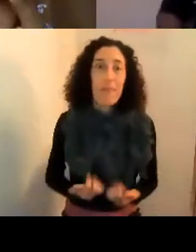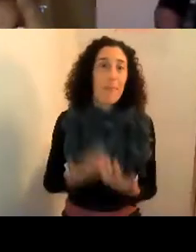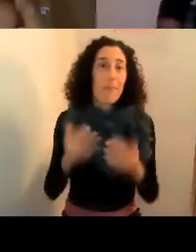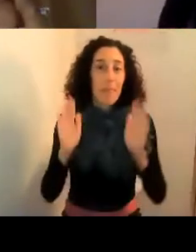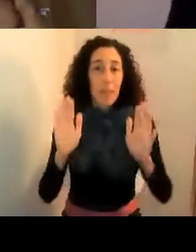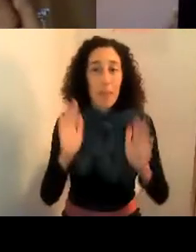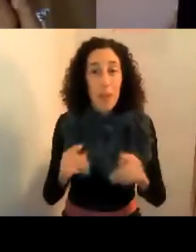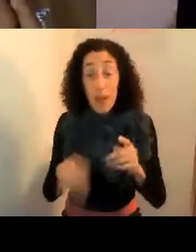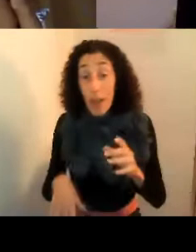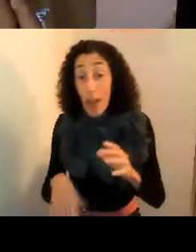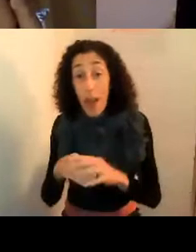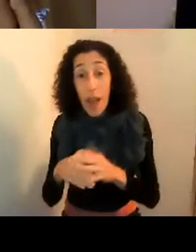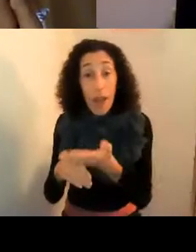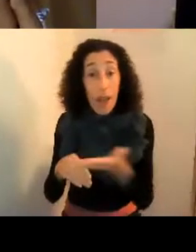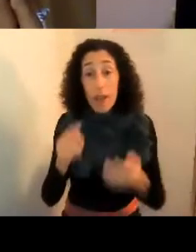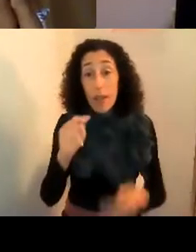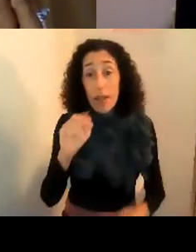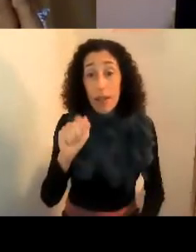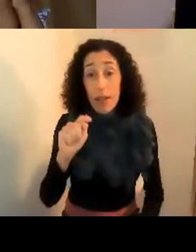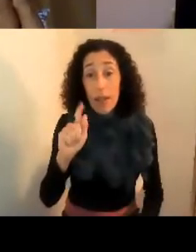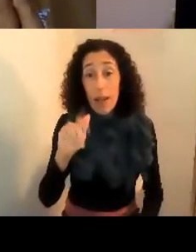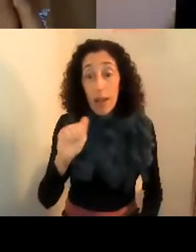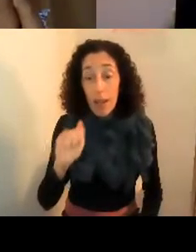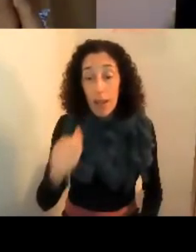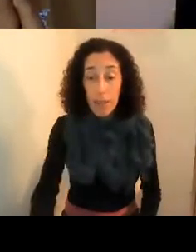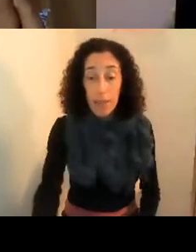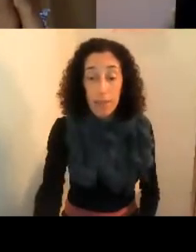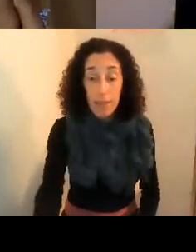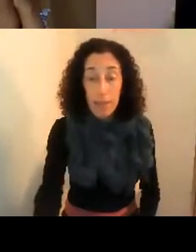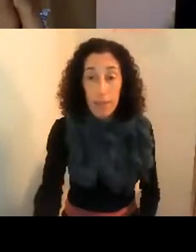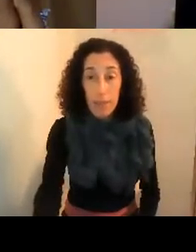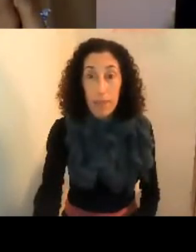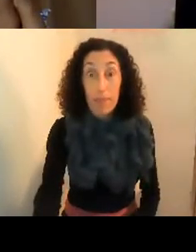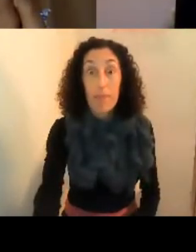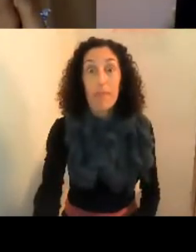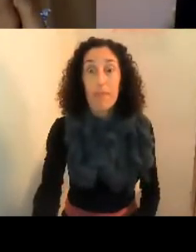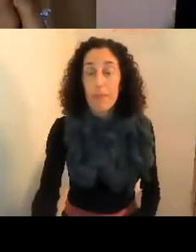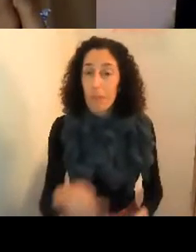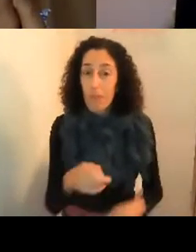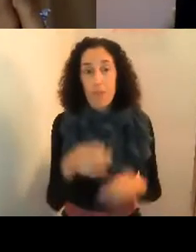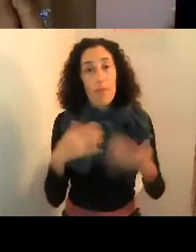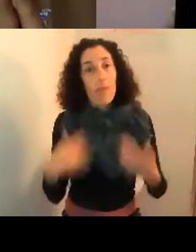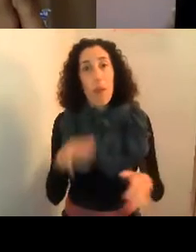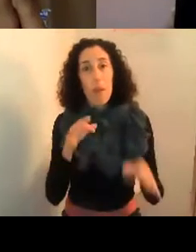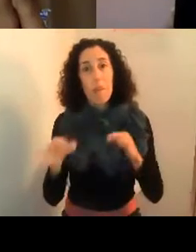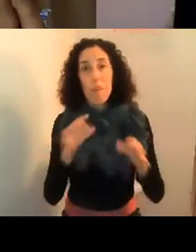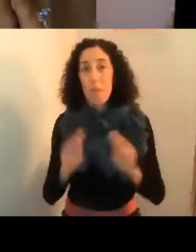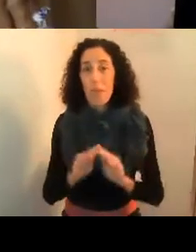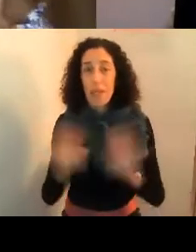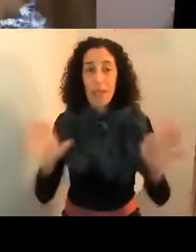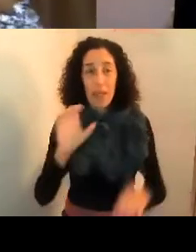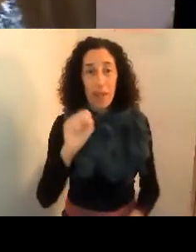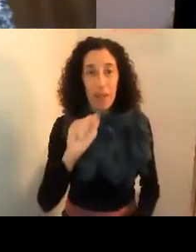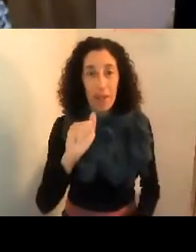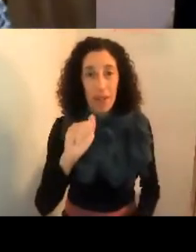you wanna hop in there with? I think everything has been said. There's, you said